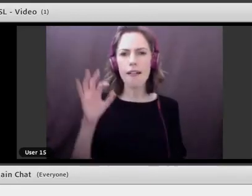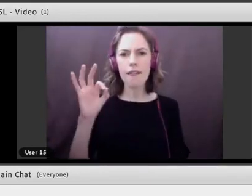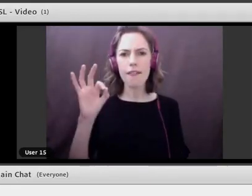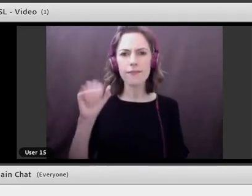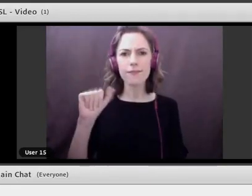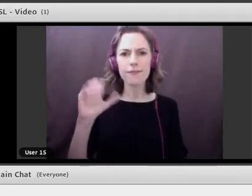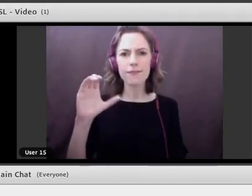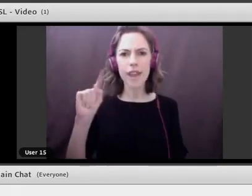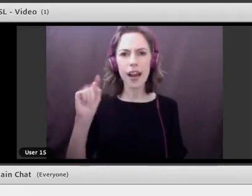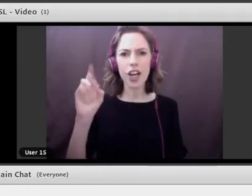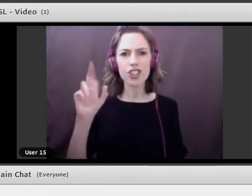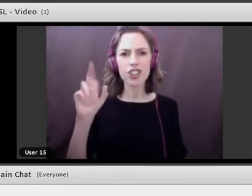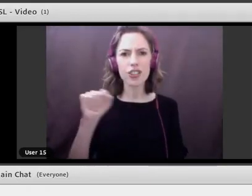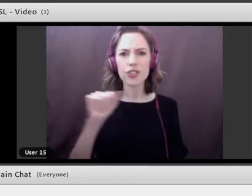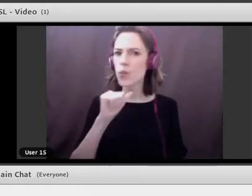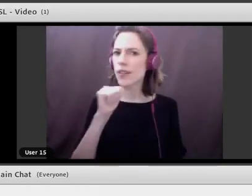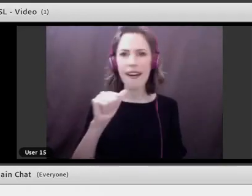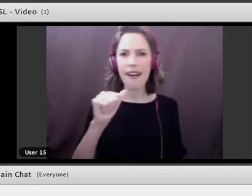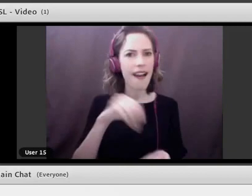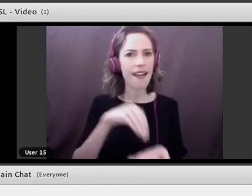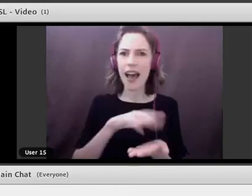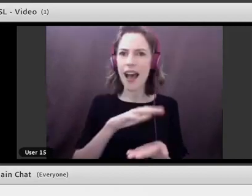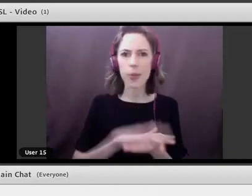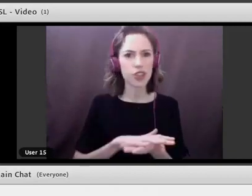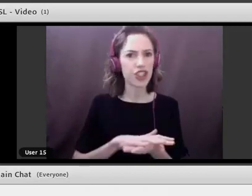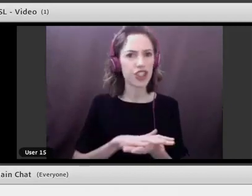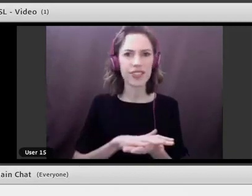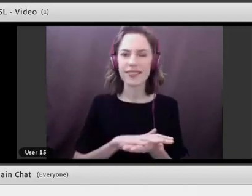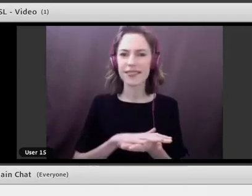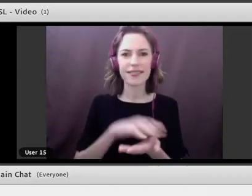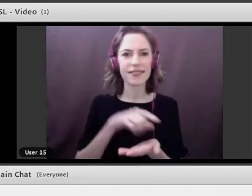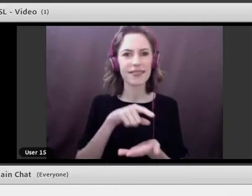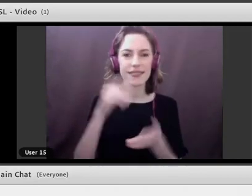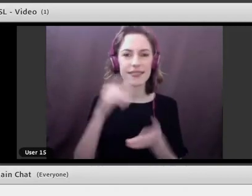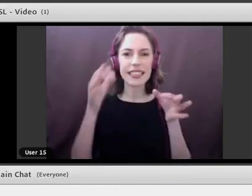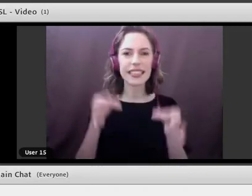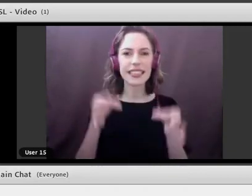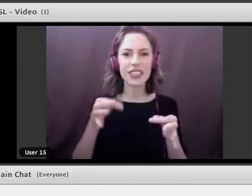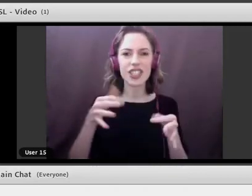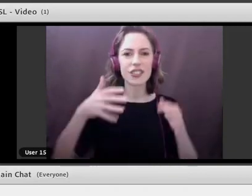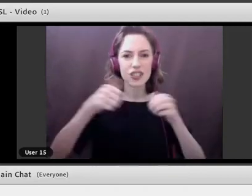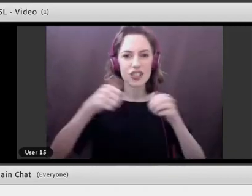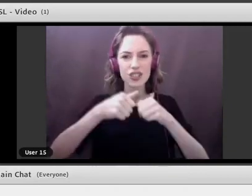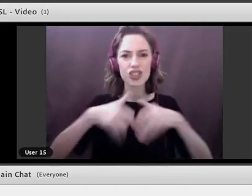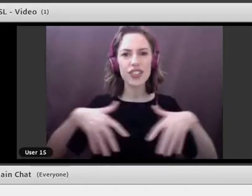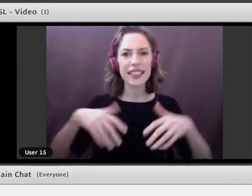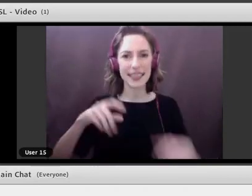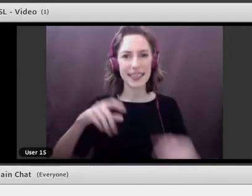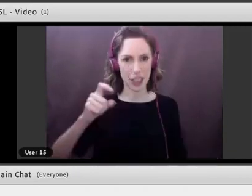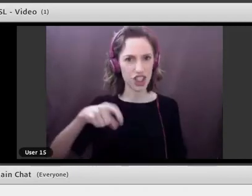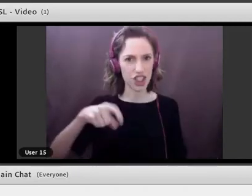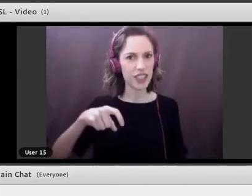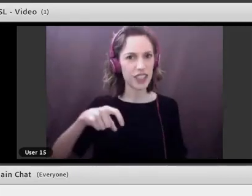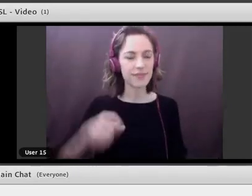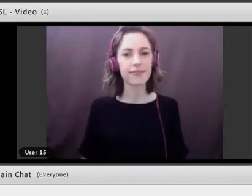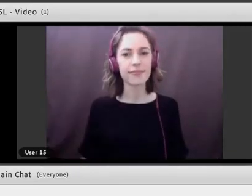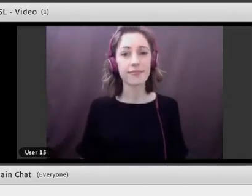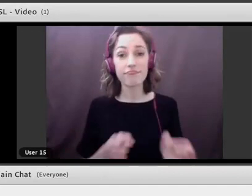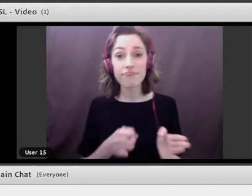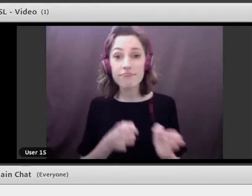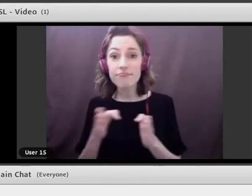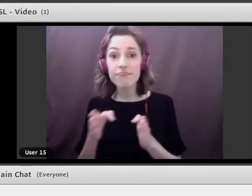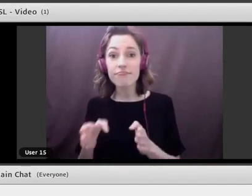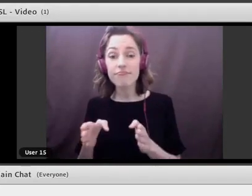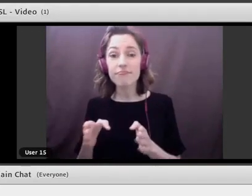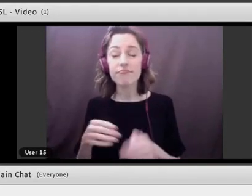as useful factors and any modifications to those useful factors. We also welcome you to